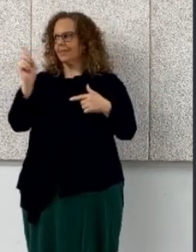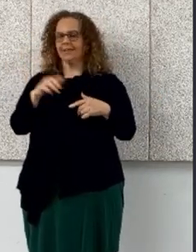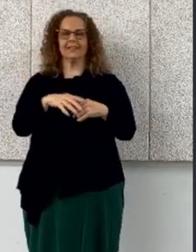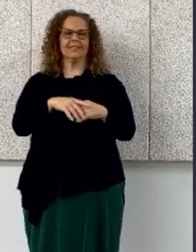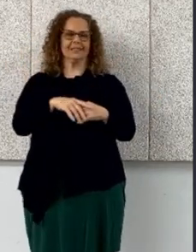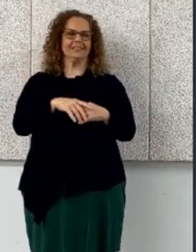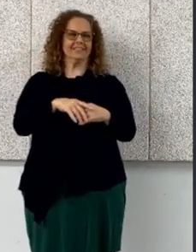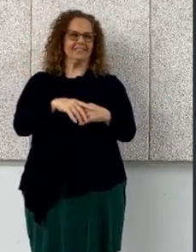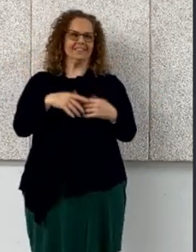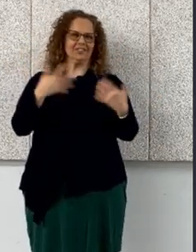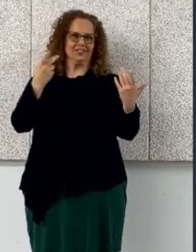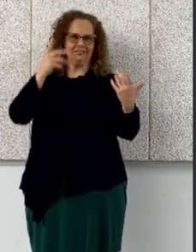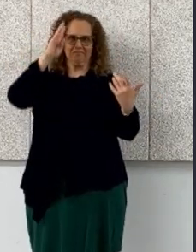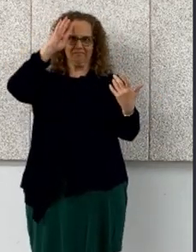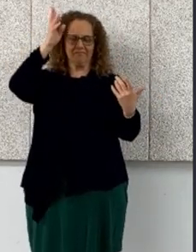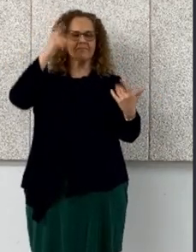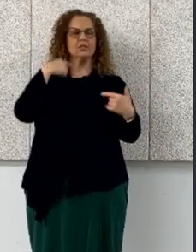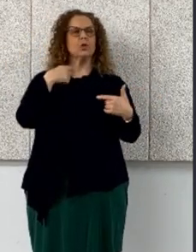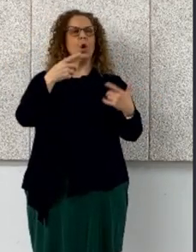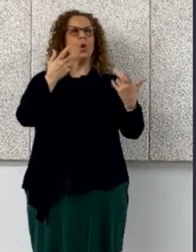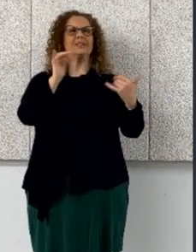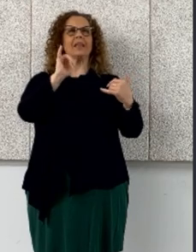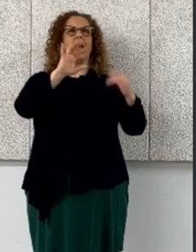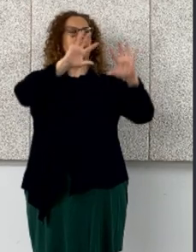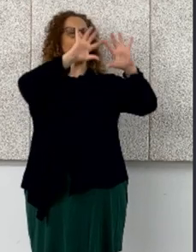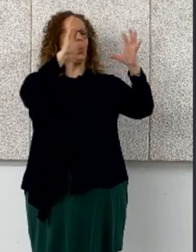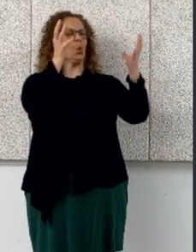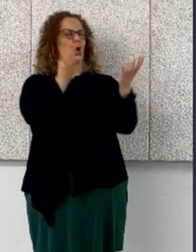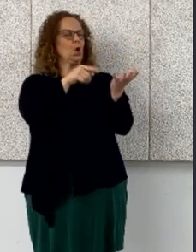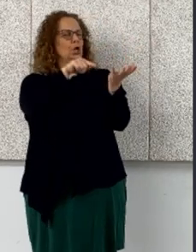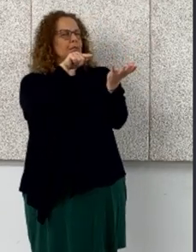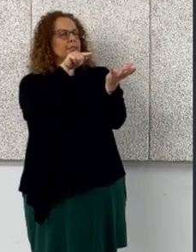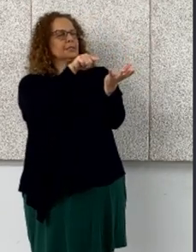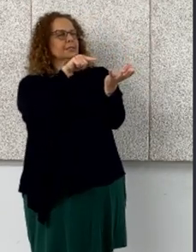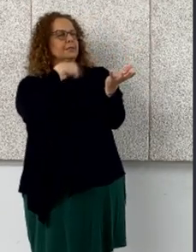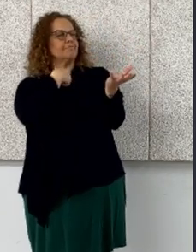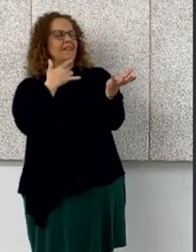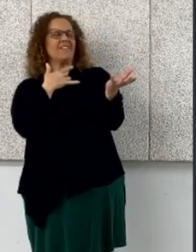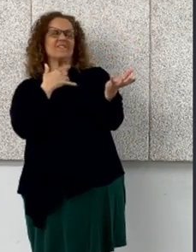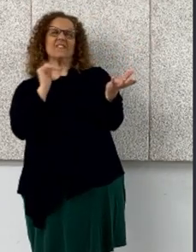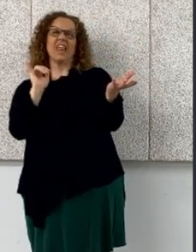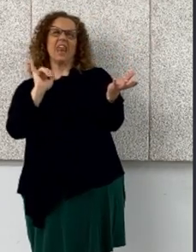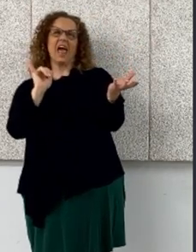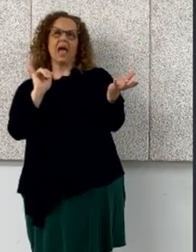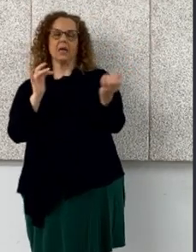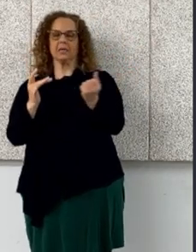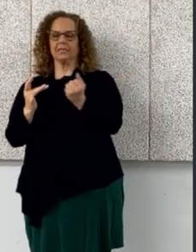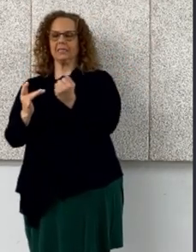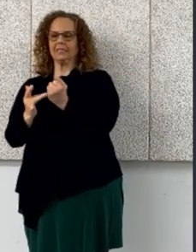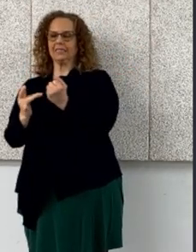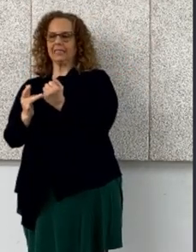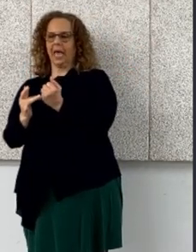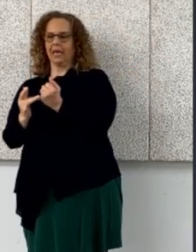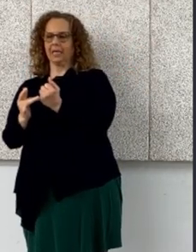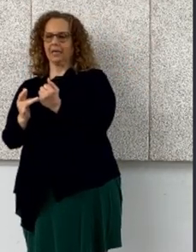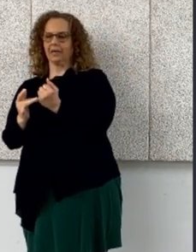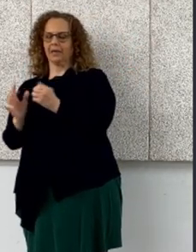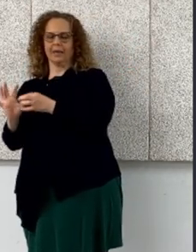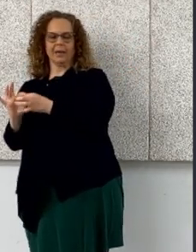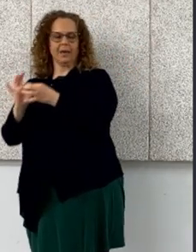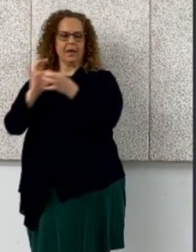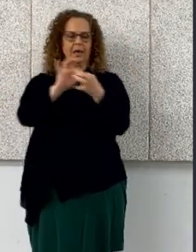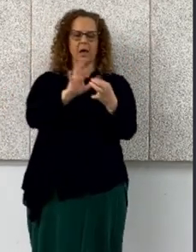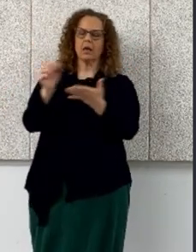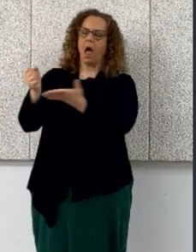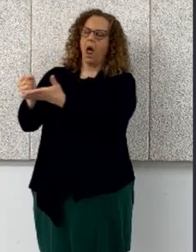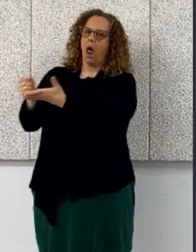so true. Mm-hmm. So there's this world where I feel like coming back from tech was super helpful to just say, you